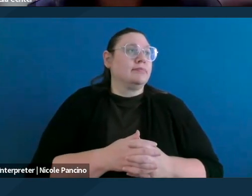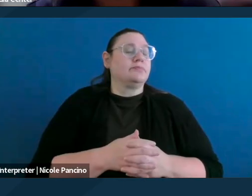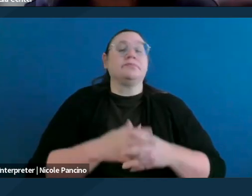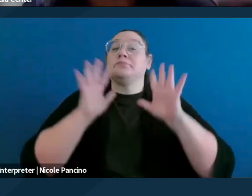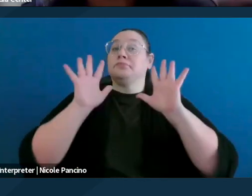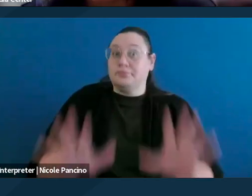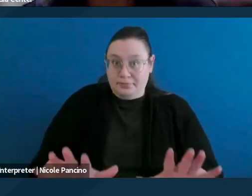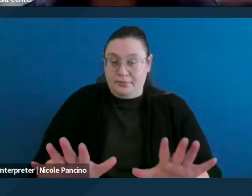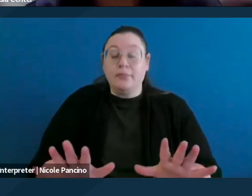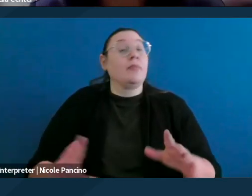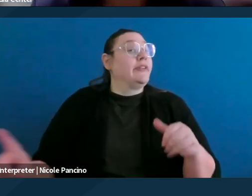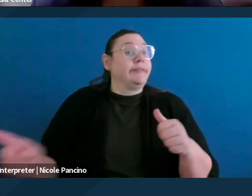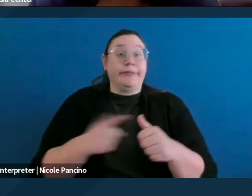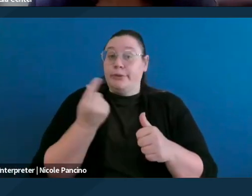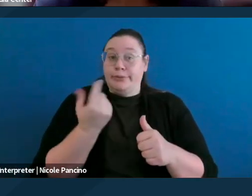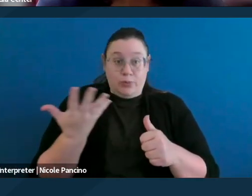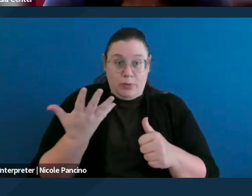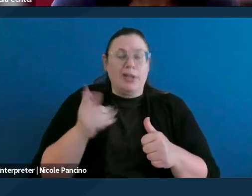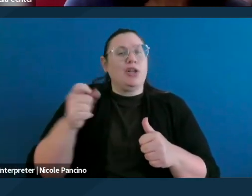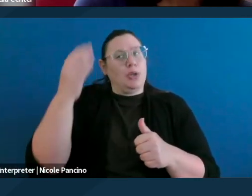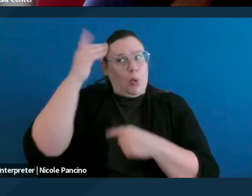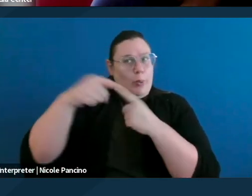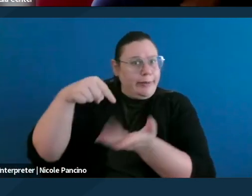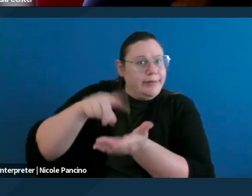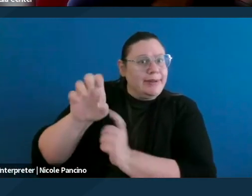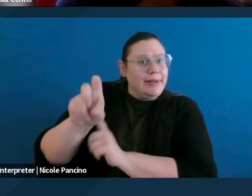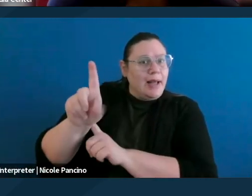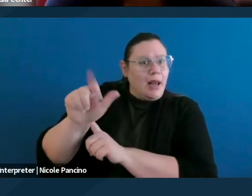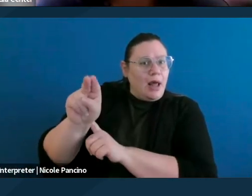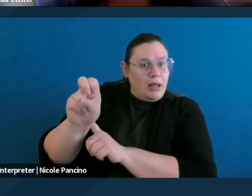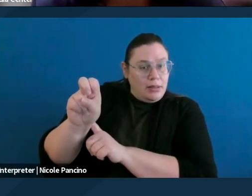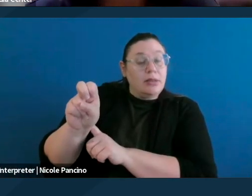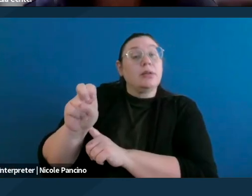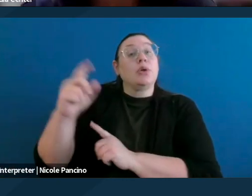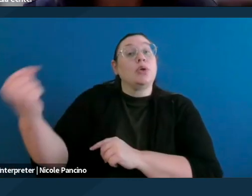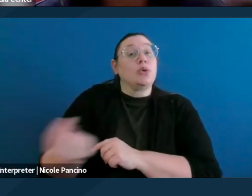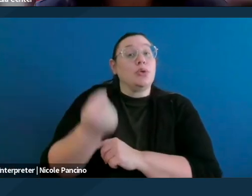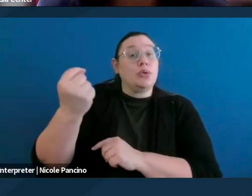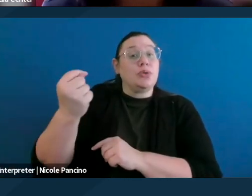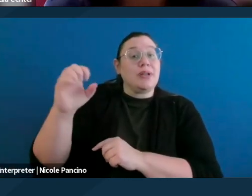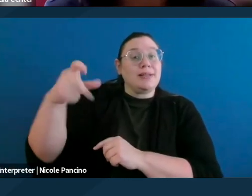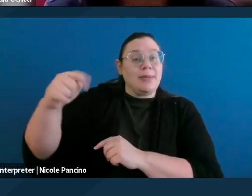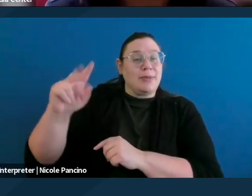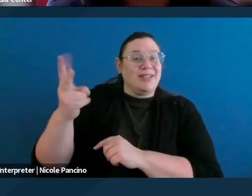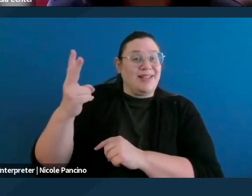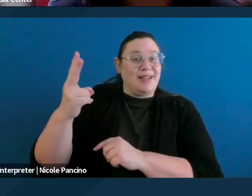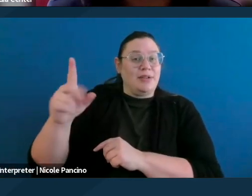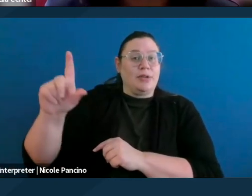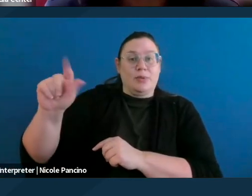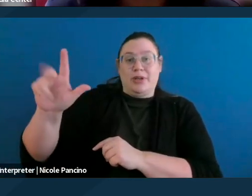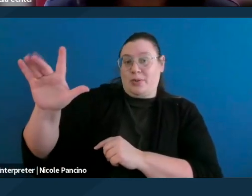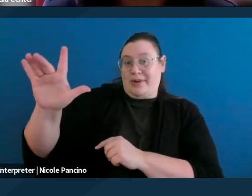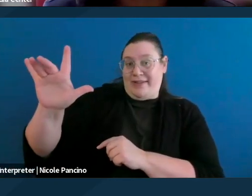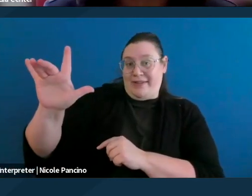Okay, so first step is you have to know the deadline. The deadline is Tuesday, September 2, 2025